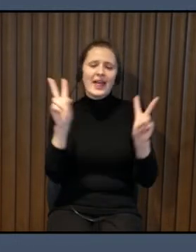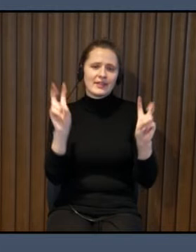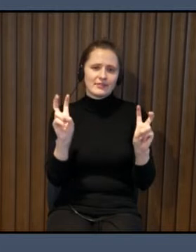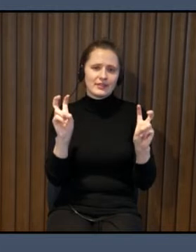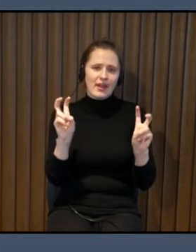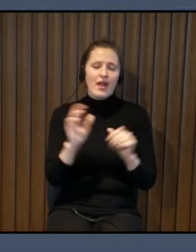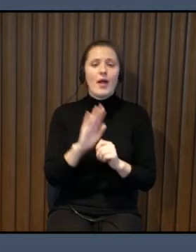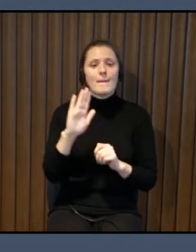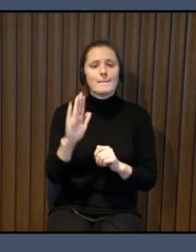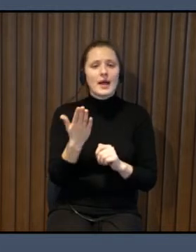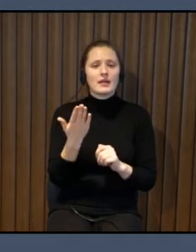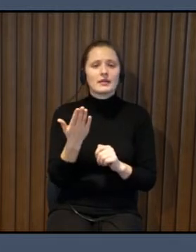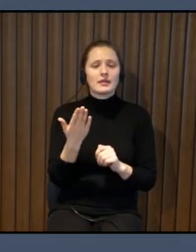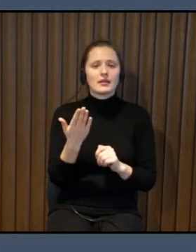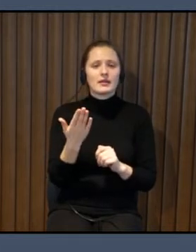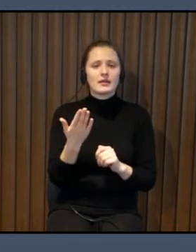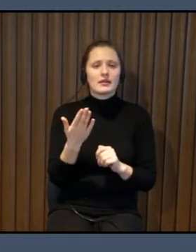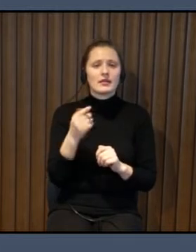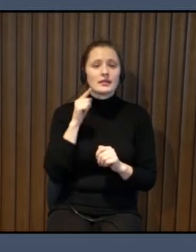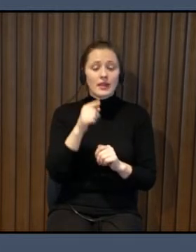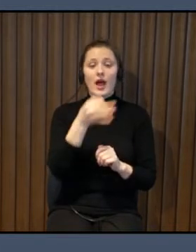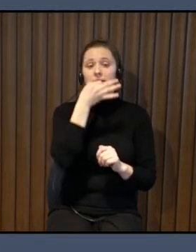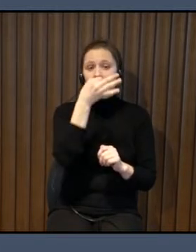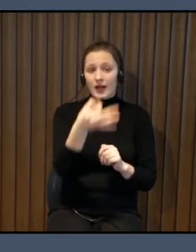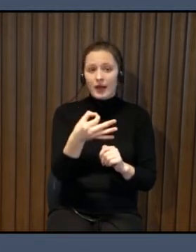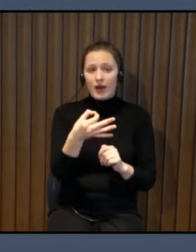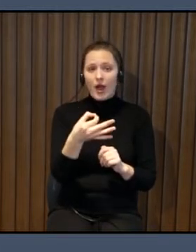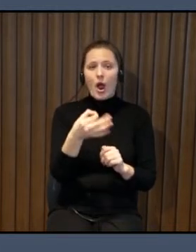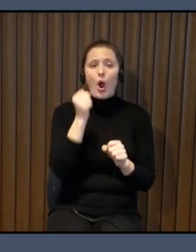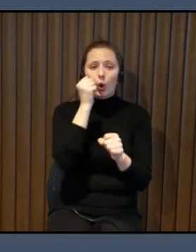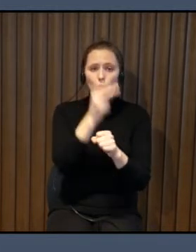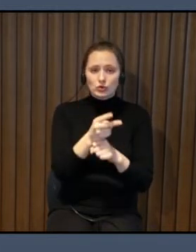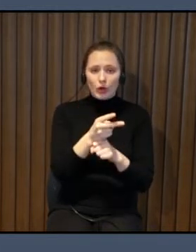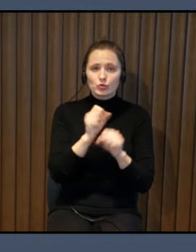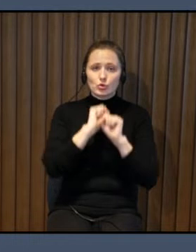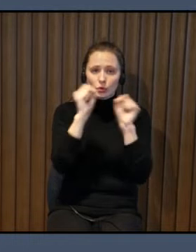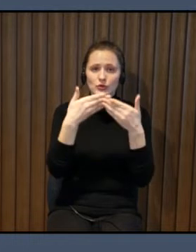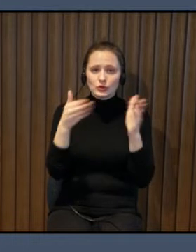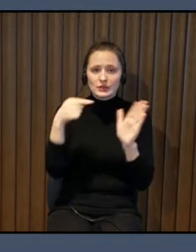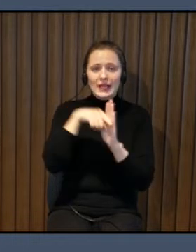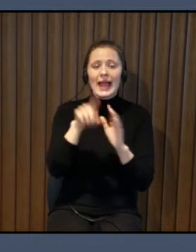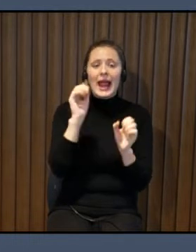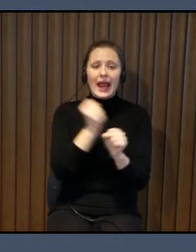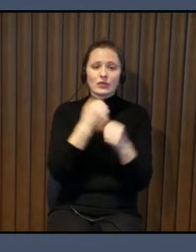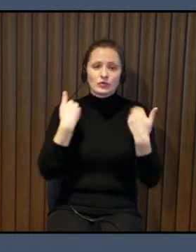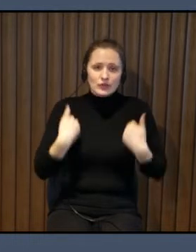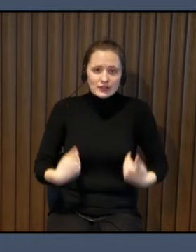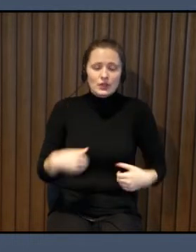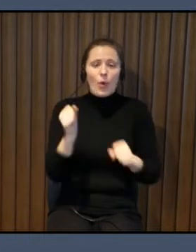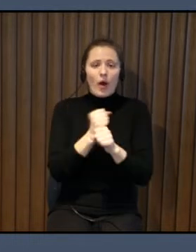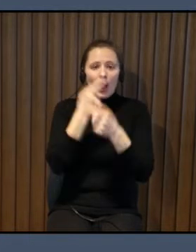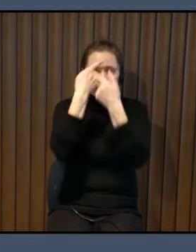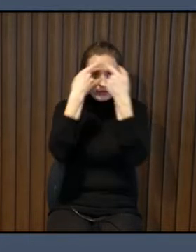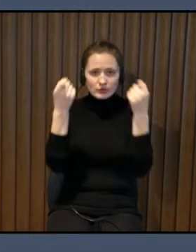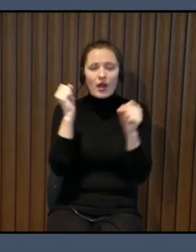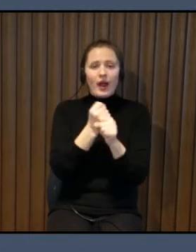is not defining accessibility principle, but it foresees that the burden